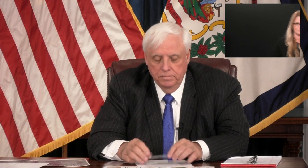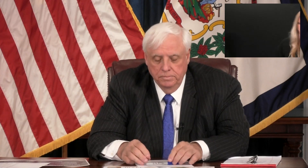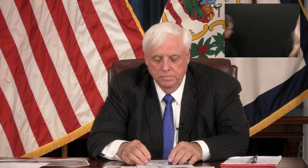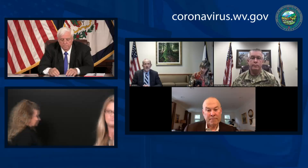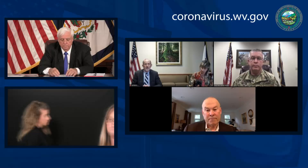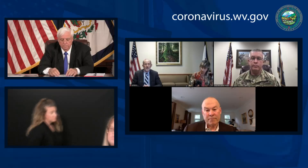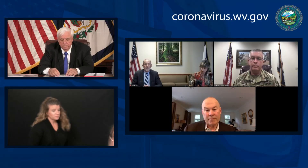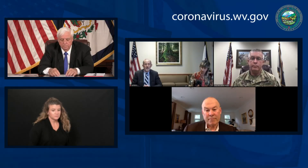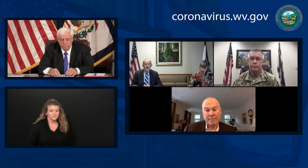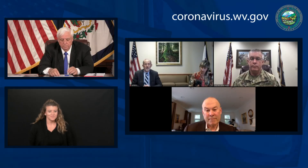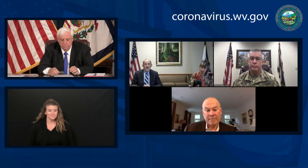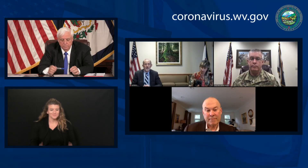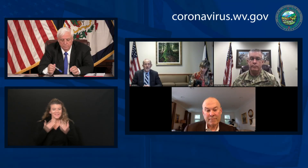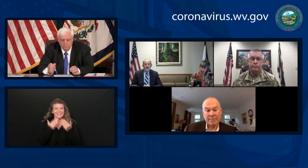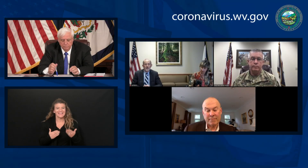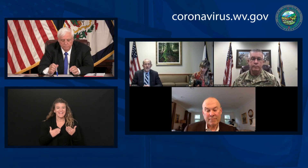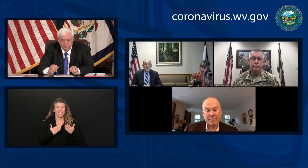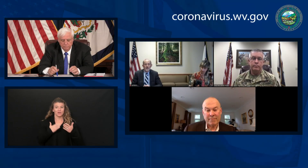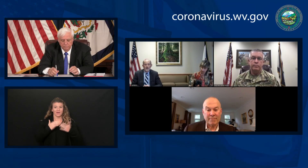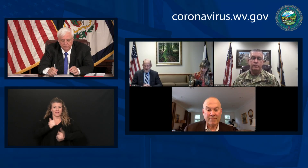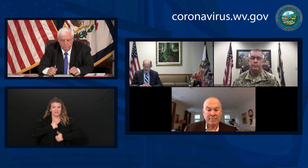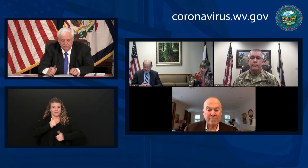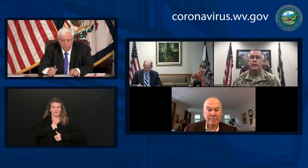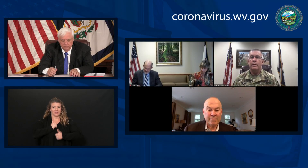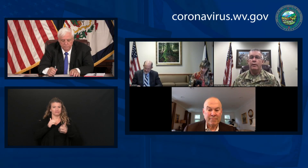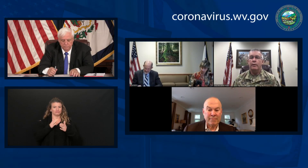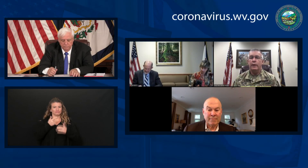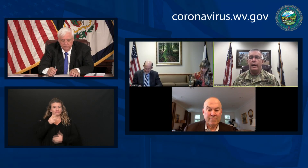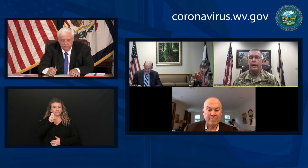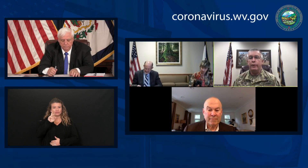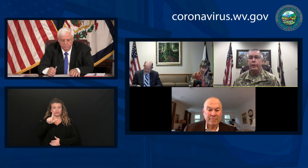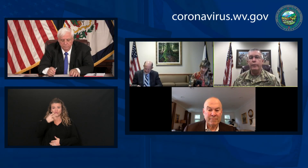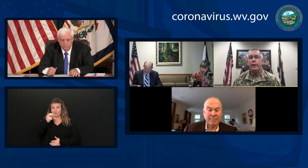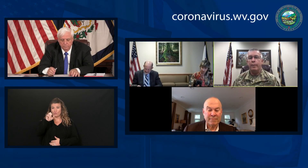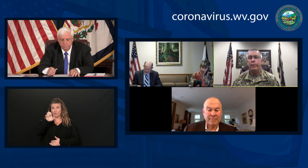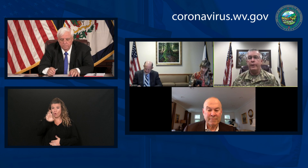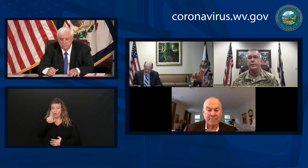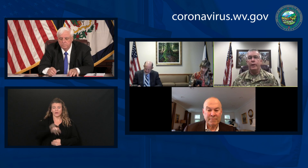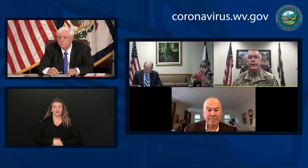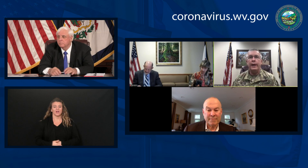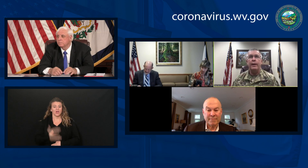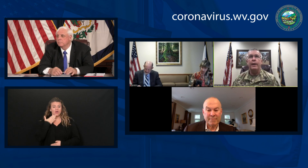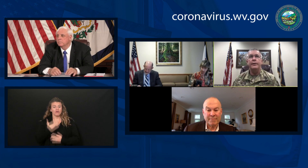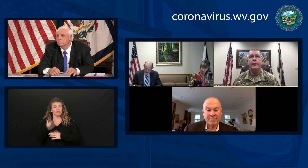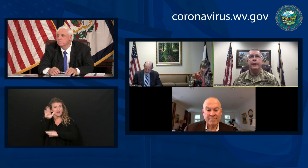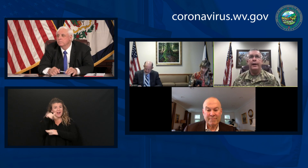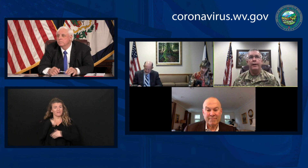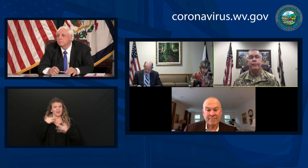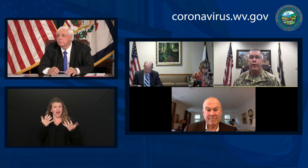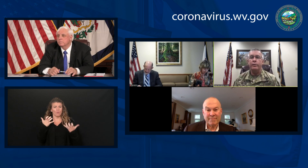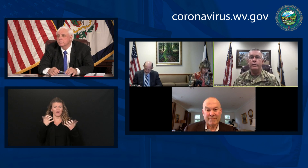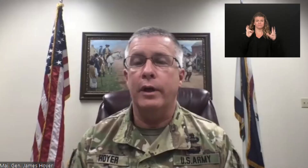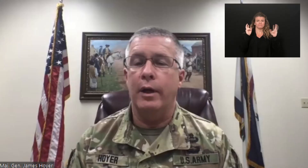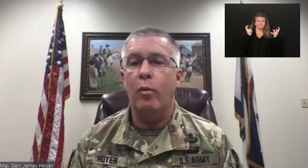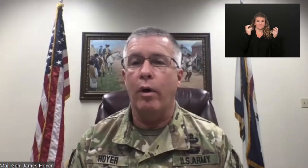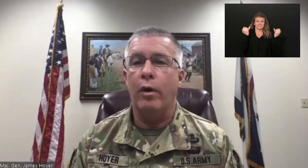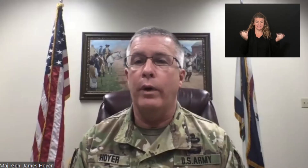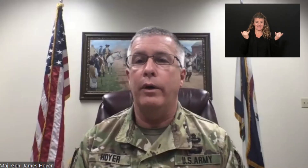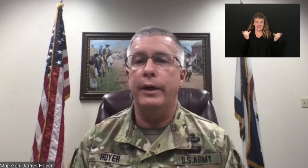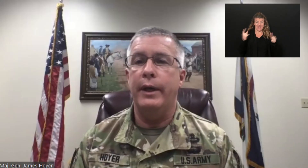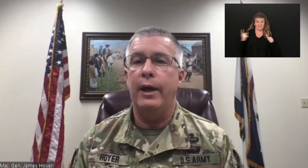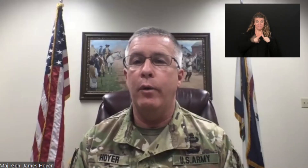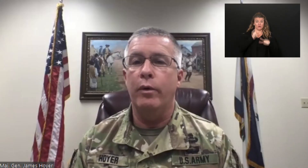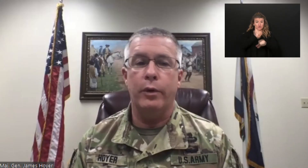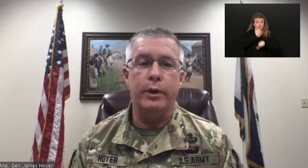General Hoyer with the West Virginia National Guard. Good afternoon. A couple things would like to highlight today. First, work going